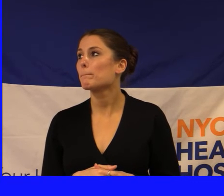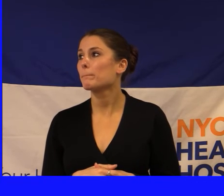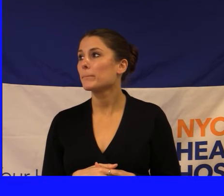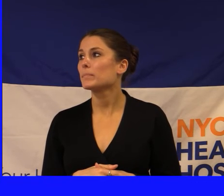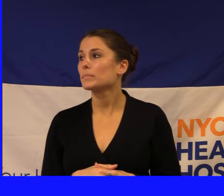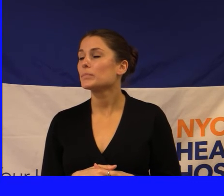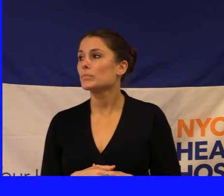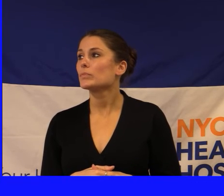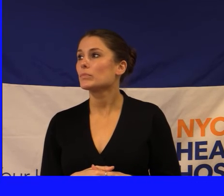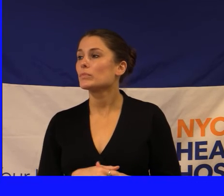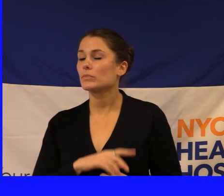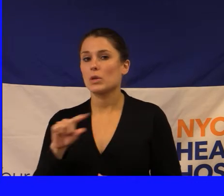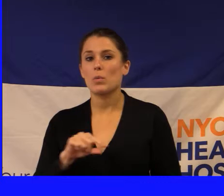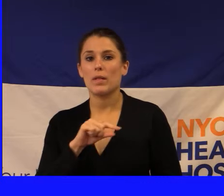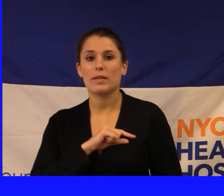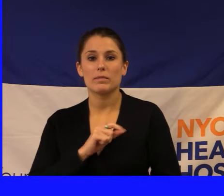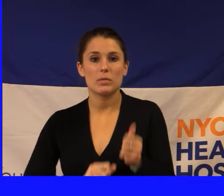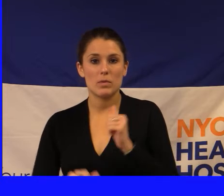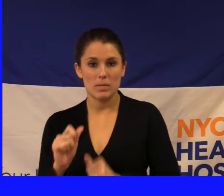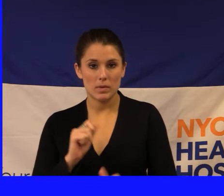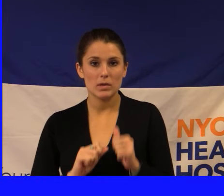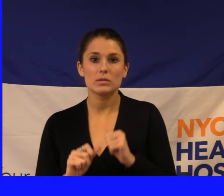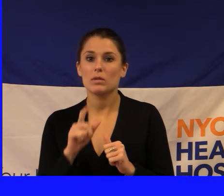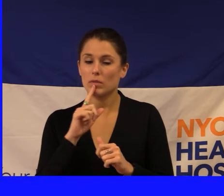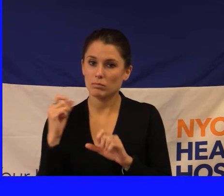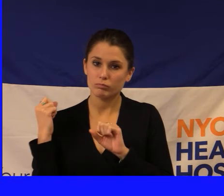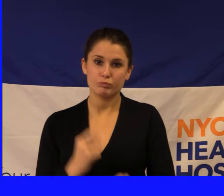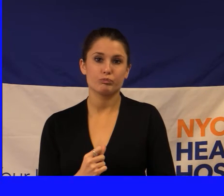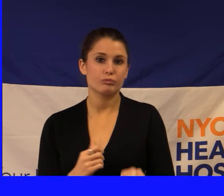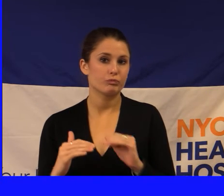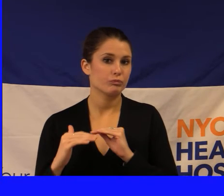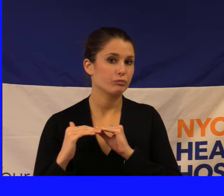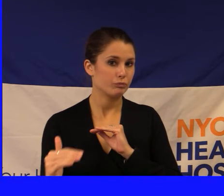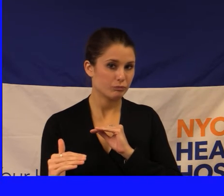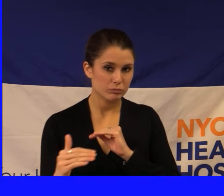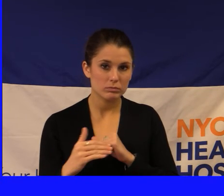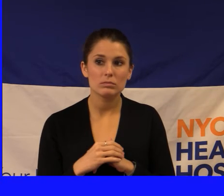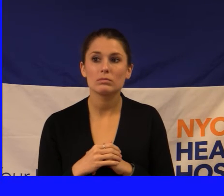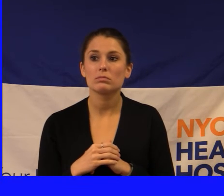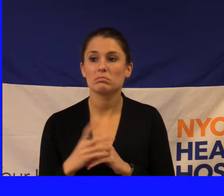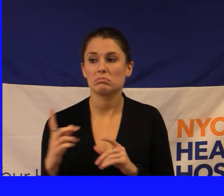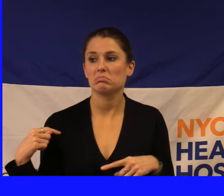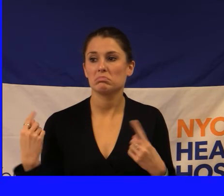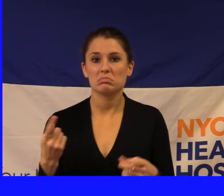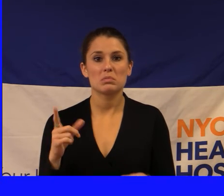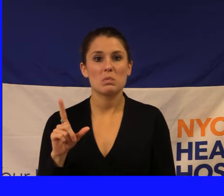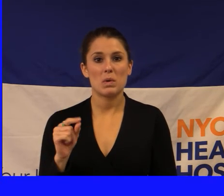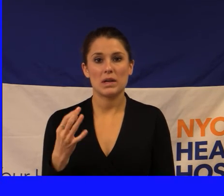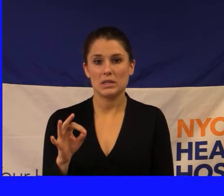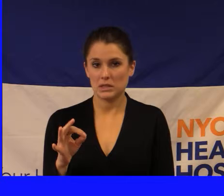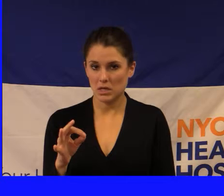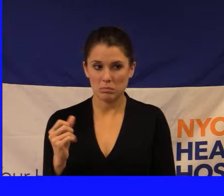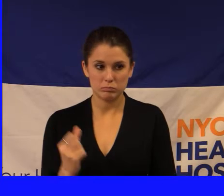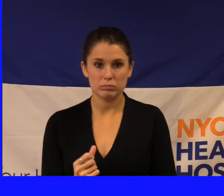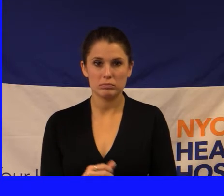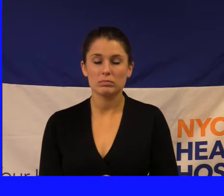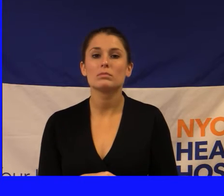So our quality performance remained strong in 2019. There